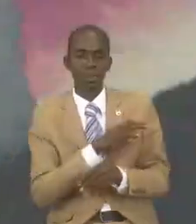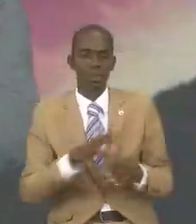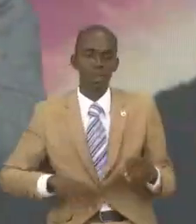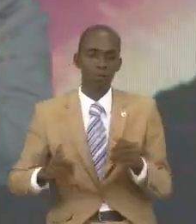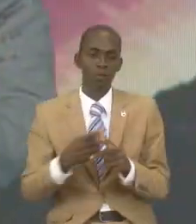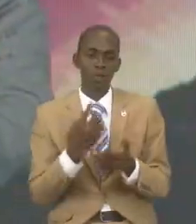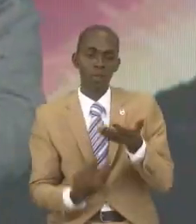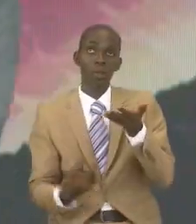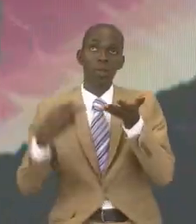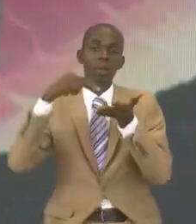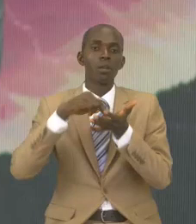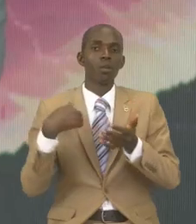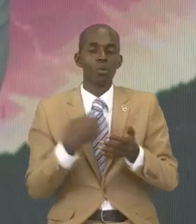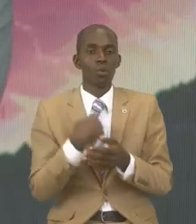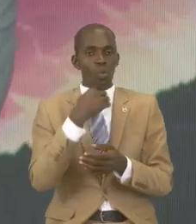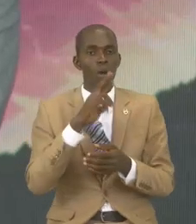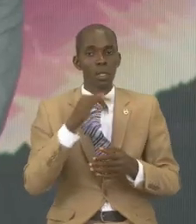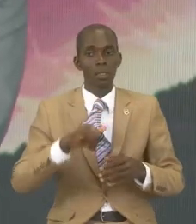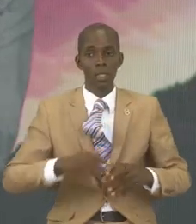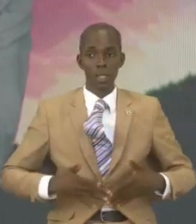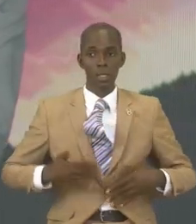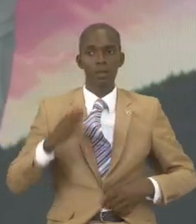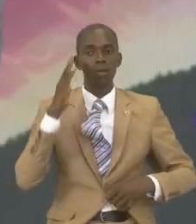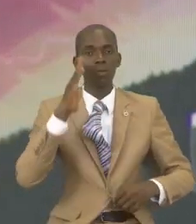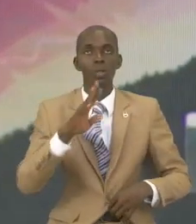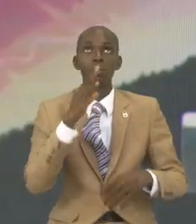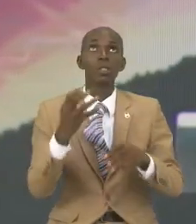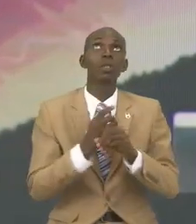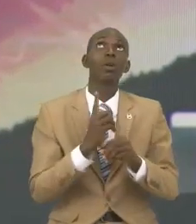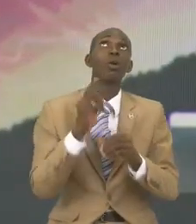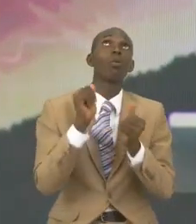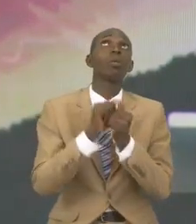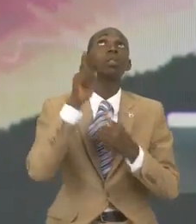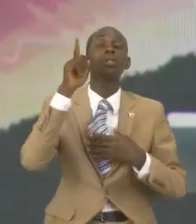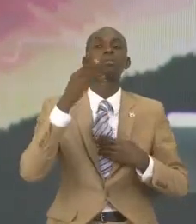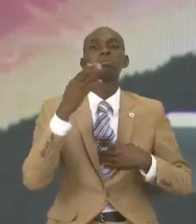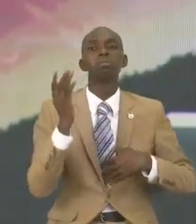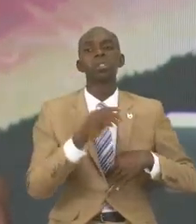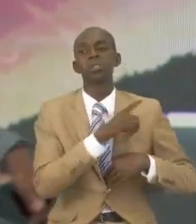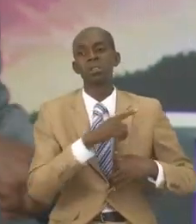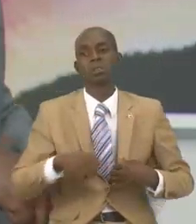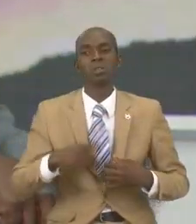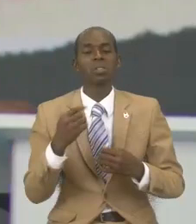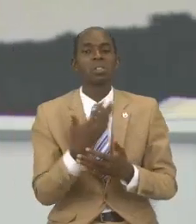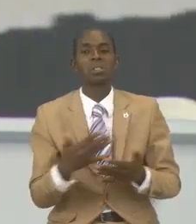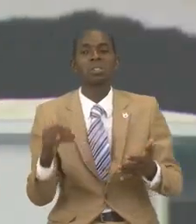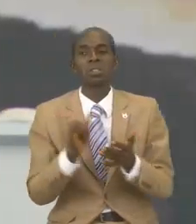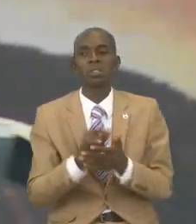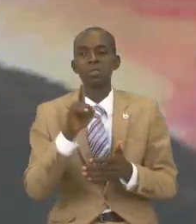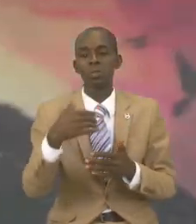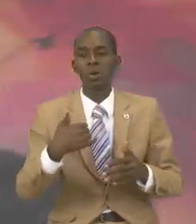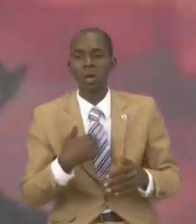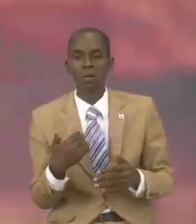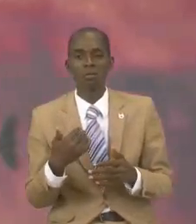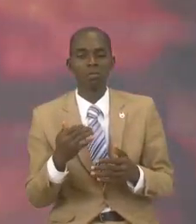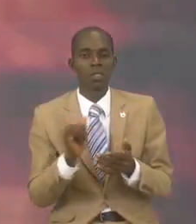that are alive, we shall be caught up together with him. Praise the Lord. The sin that we have pulled you down, dragged you down,